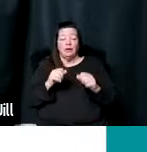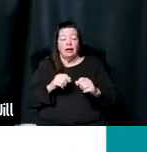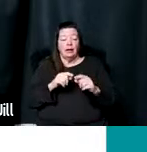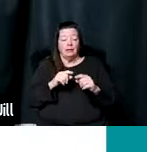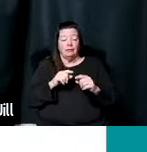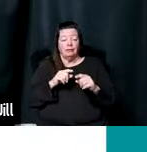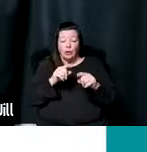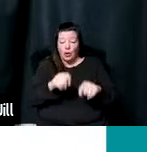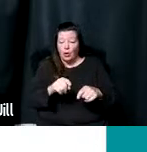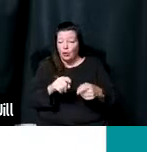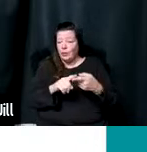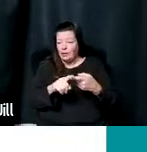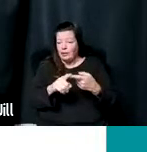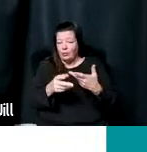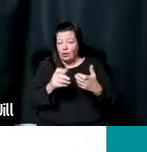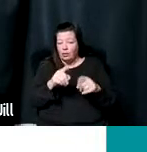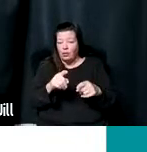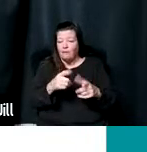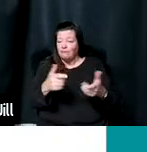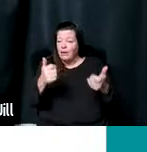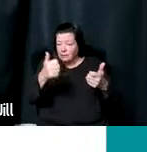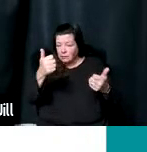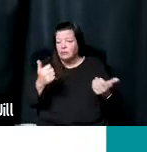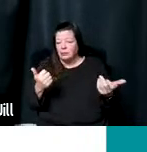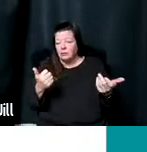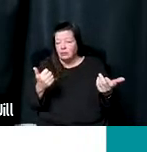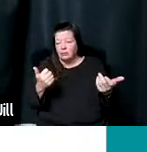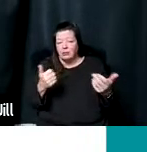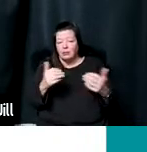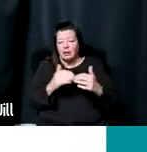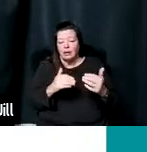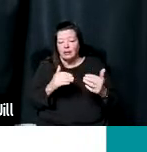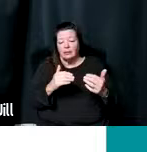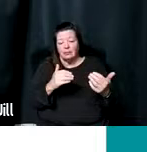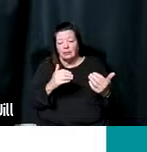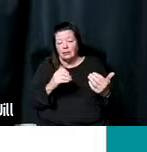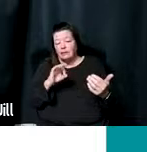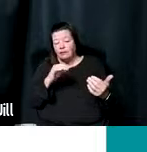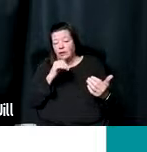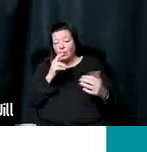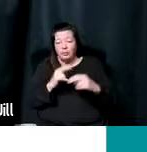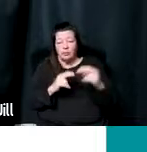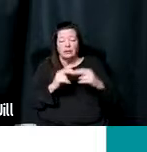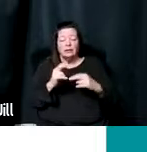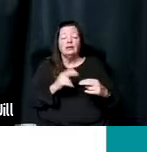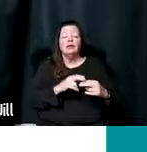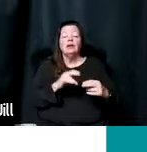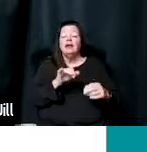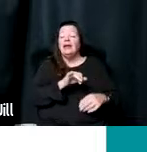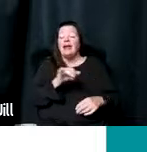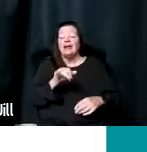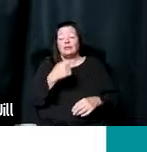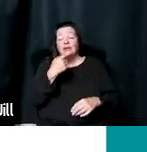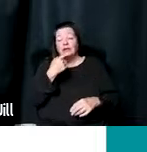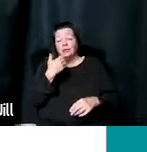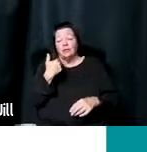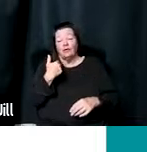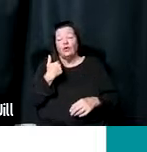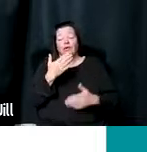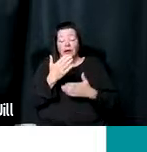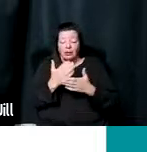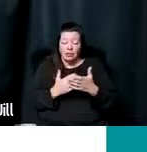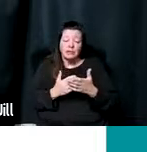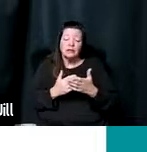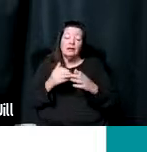they're trying to get to at a faster rate than with the no build. As said before, there are some potential